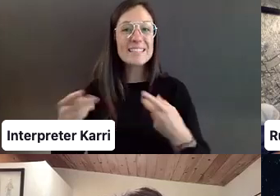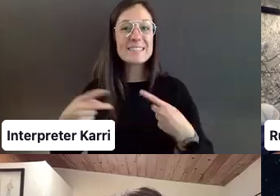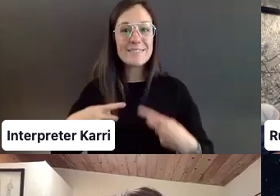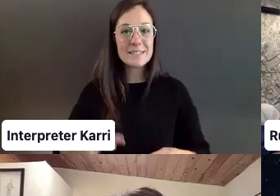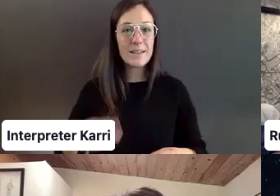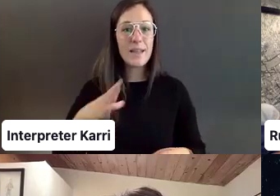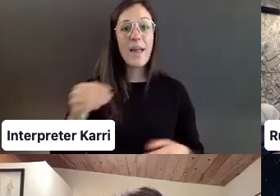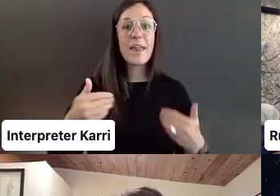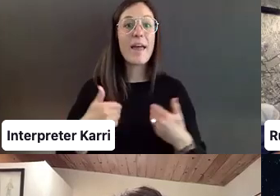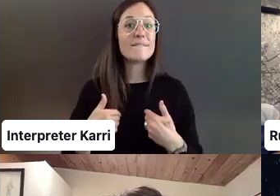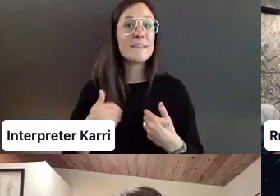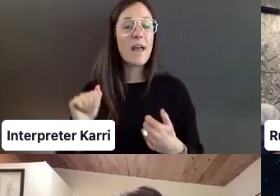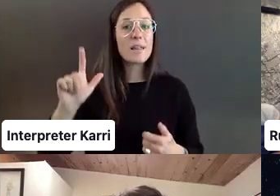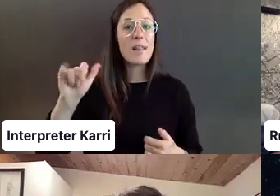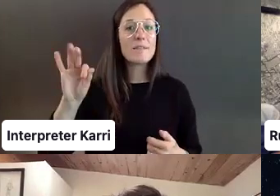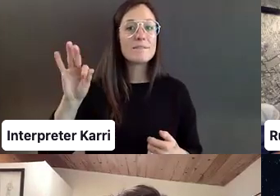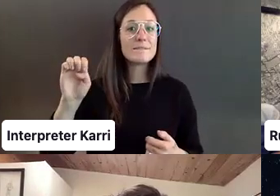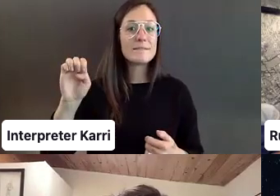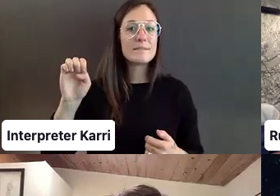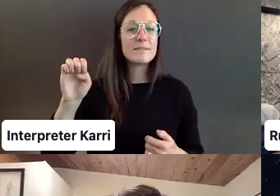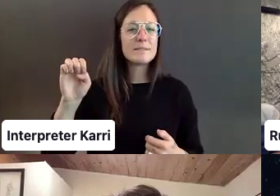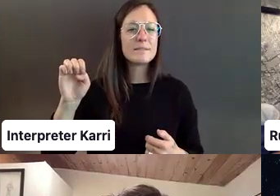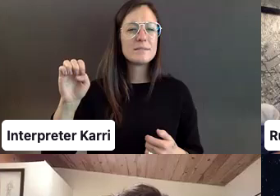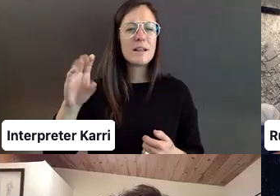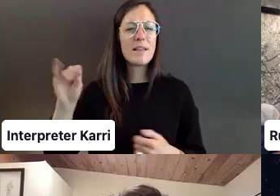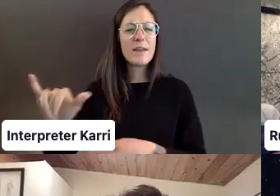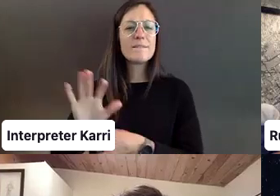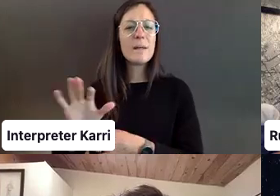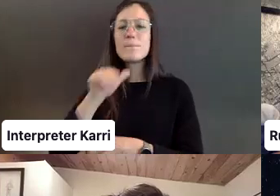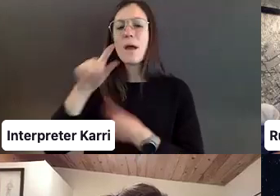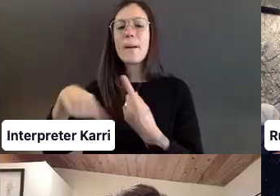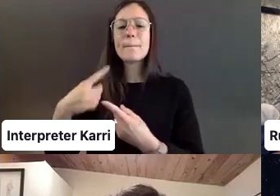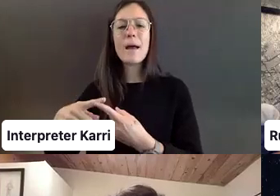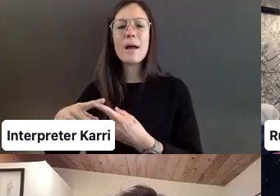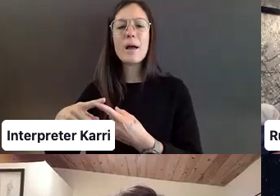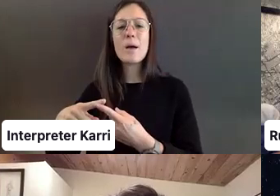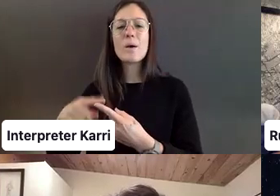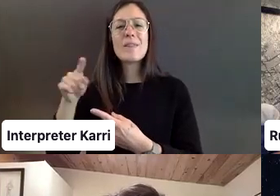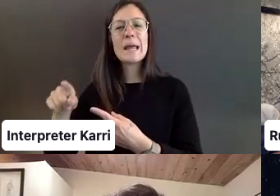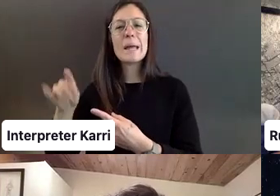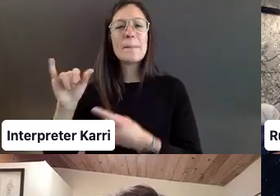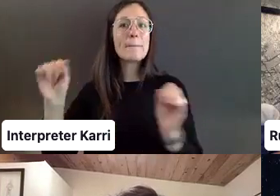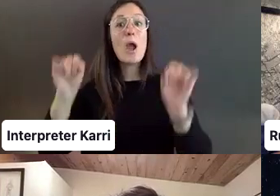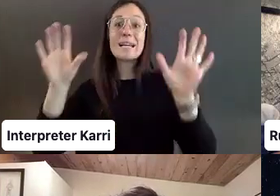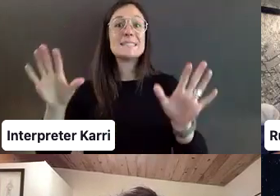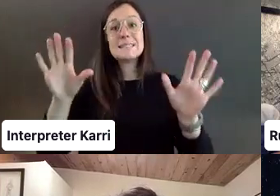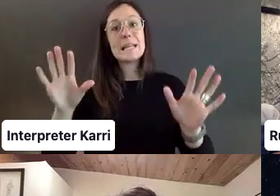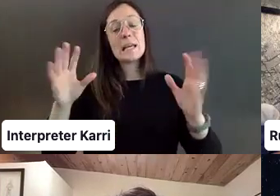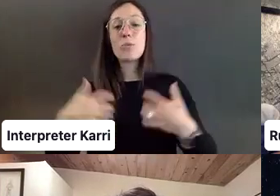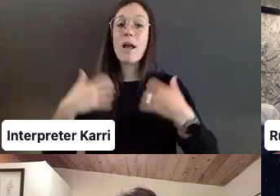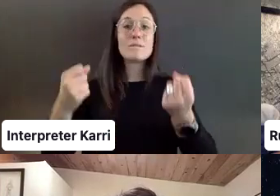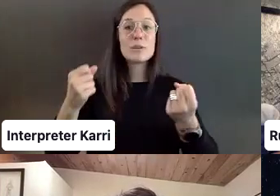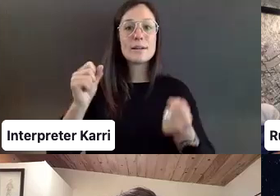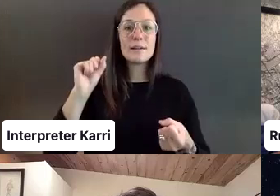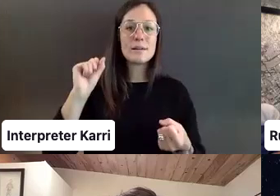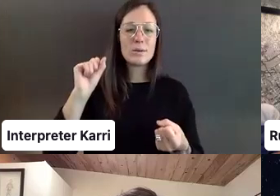like having a life and the film not being about them either miraculously recovering or